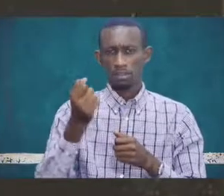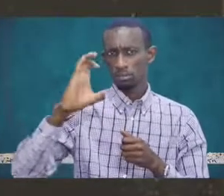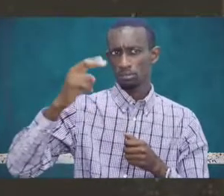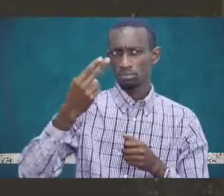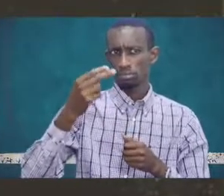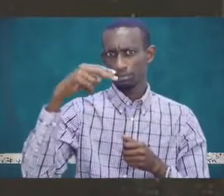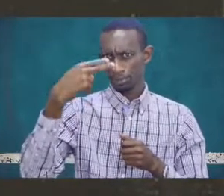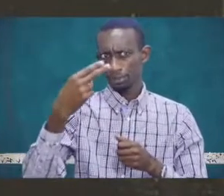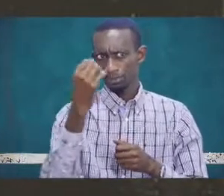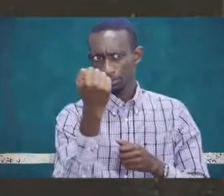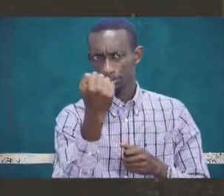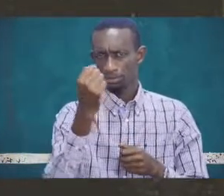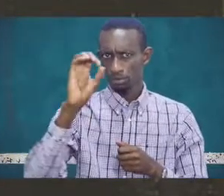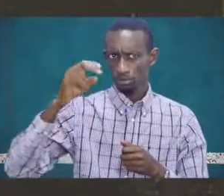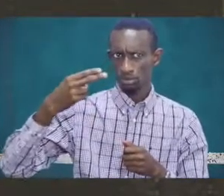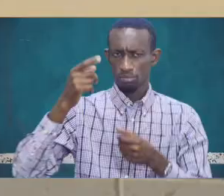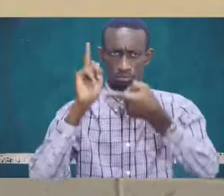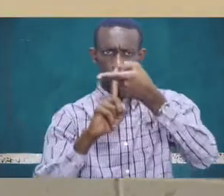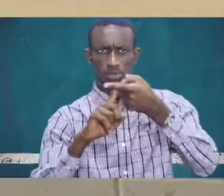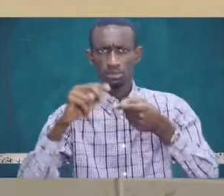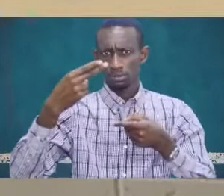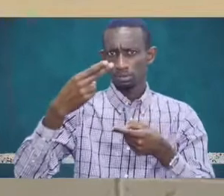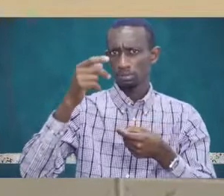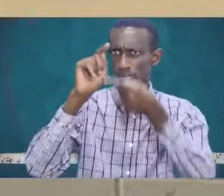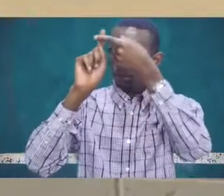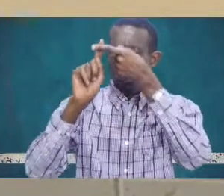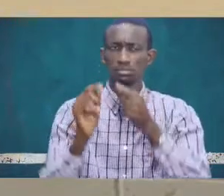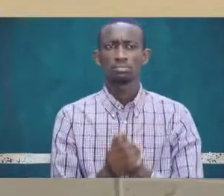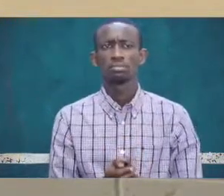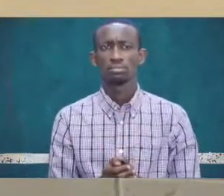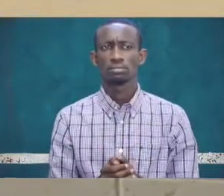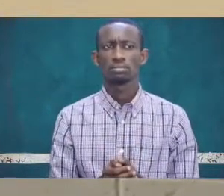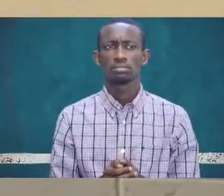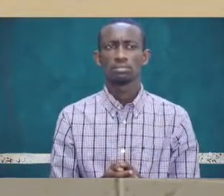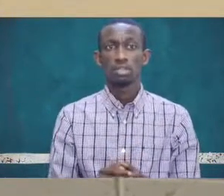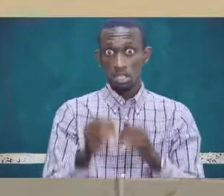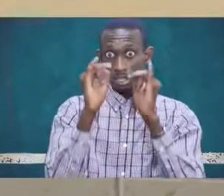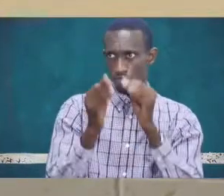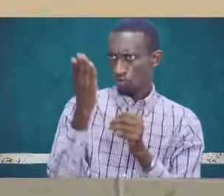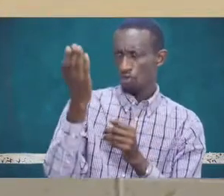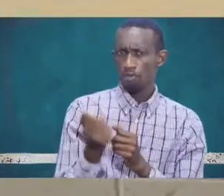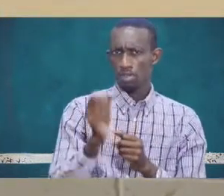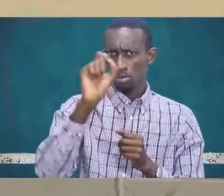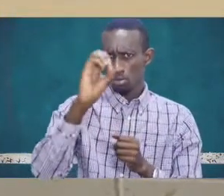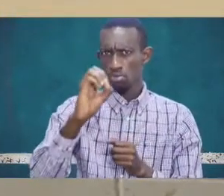C2H5OH, then plus the hydrogen ion. So the lone pairs on the oxygen of